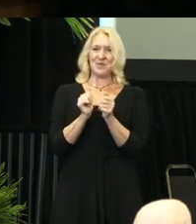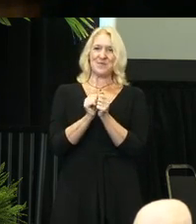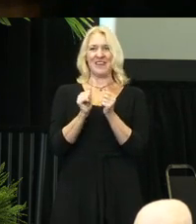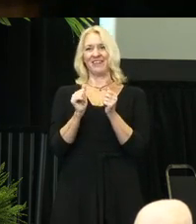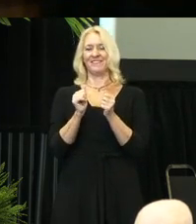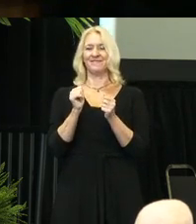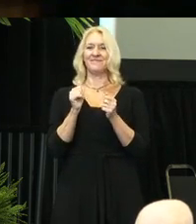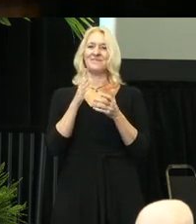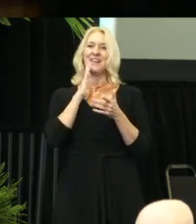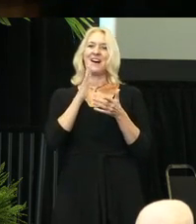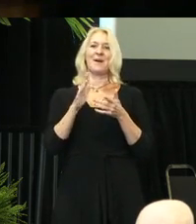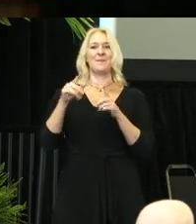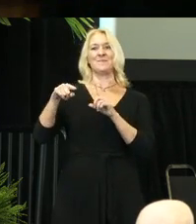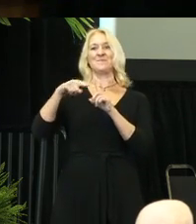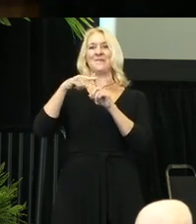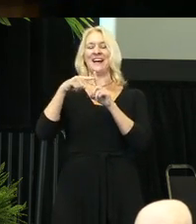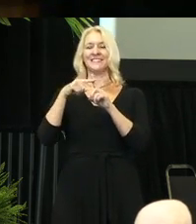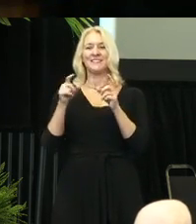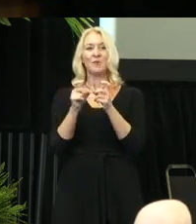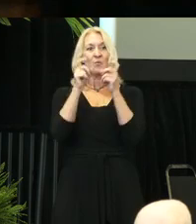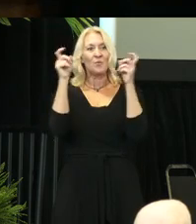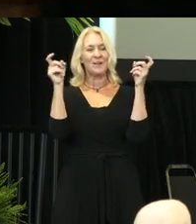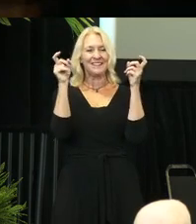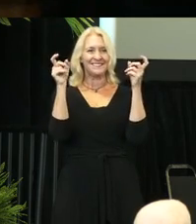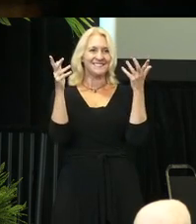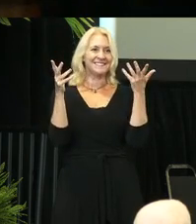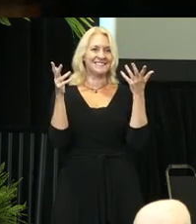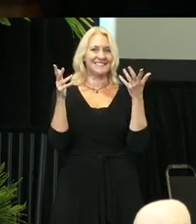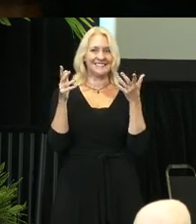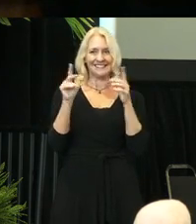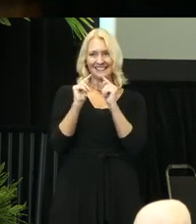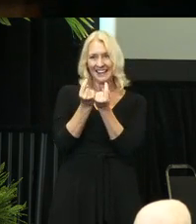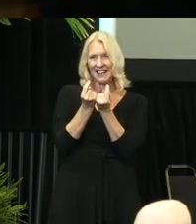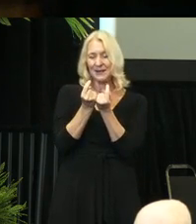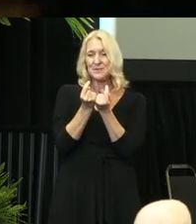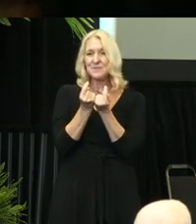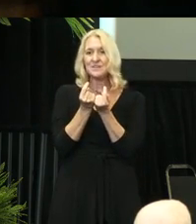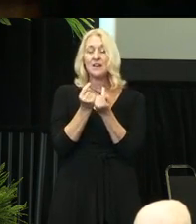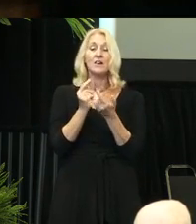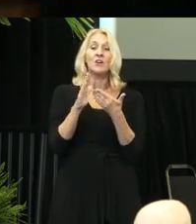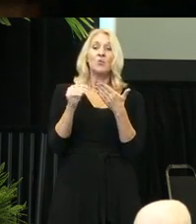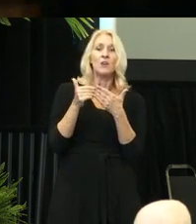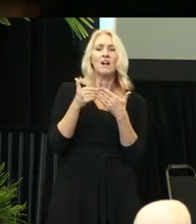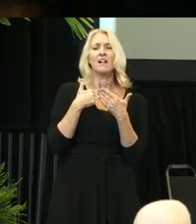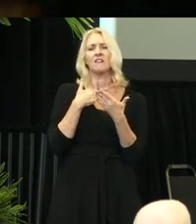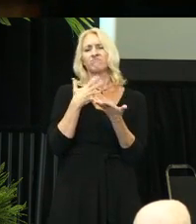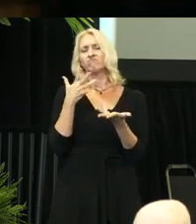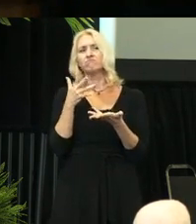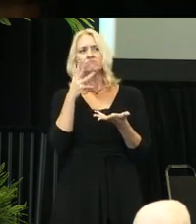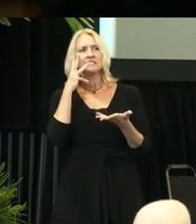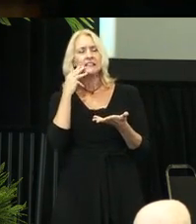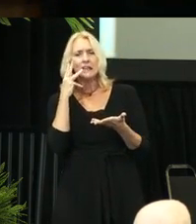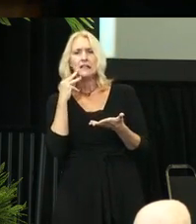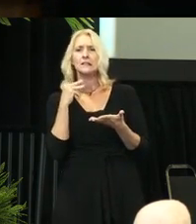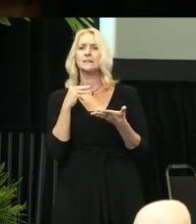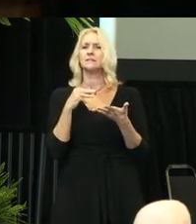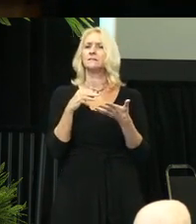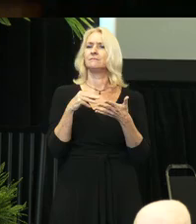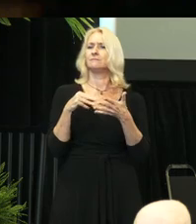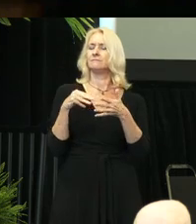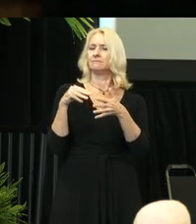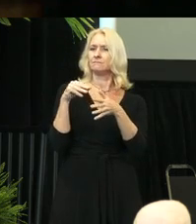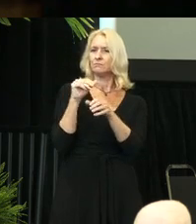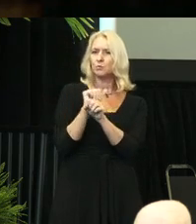in a supportive atmosphere. We all have the skills, the knowledge, and the work ethic to make